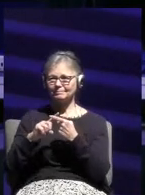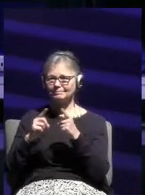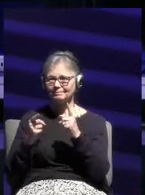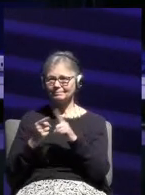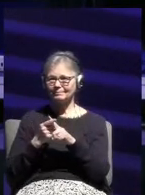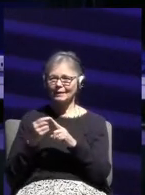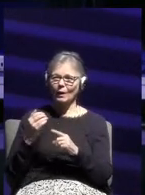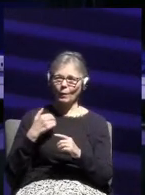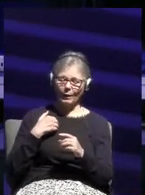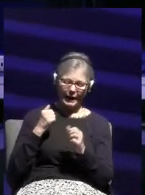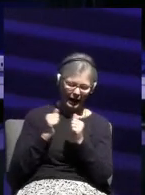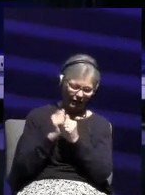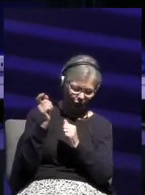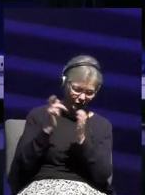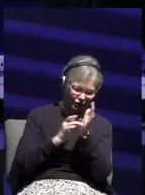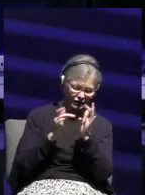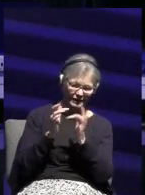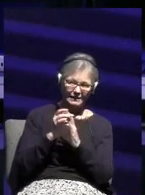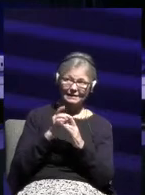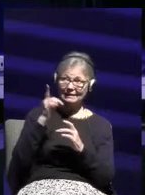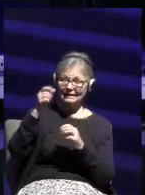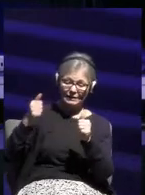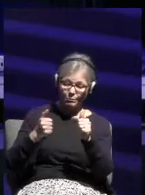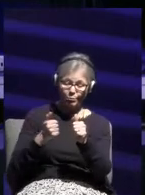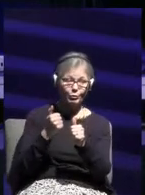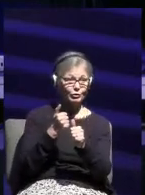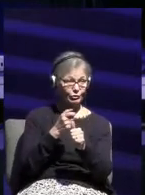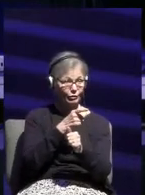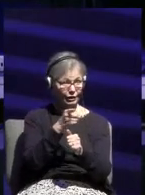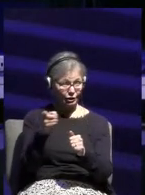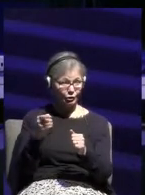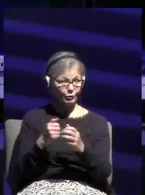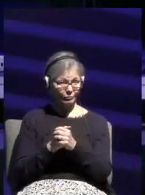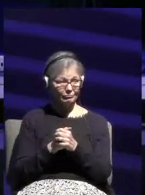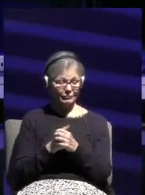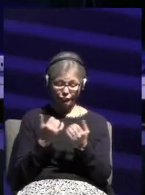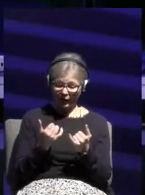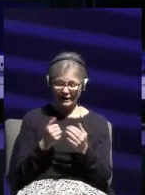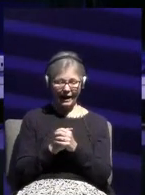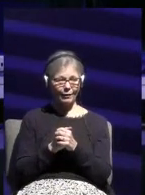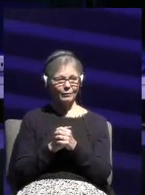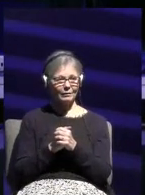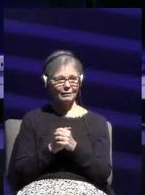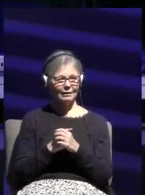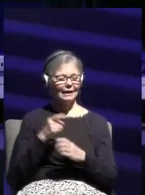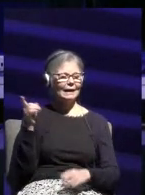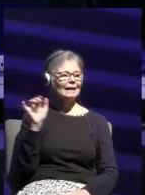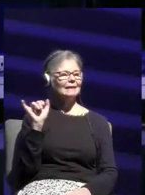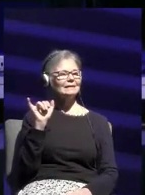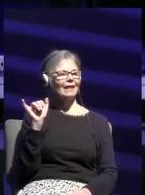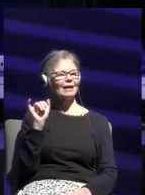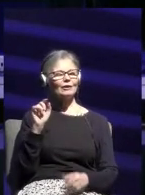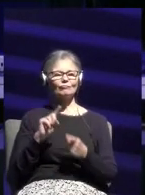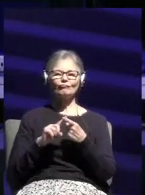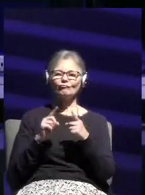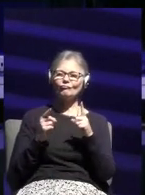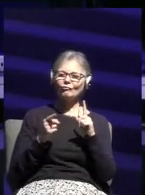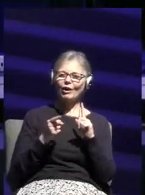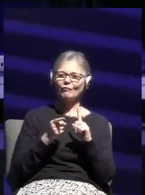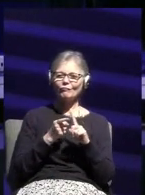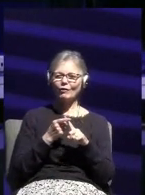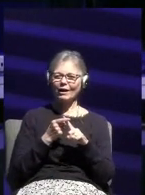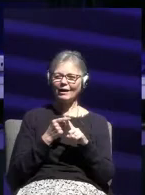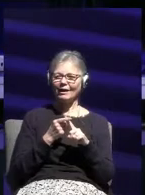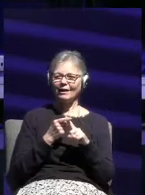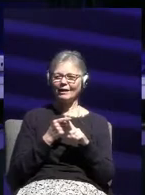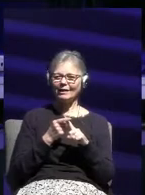we have in Jesus. He's pursuing each and every one of us. He's like that friend that